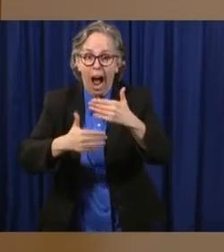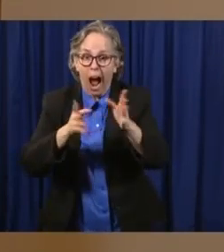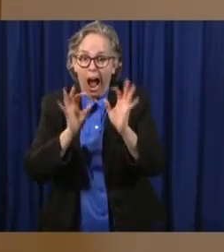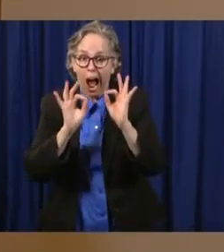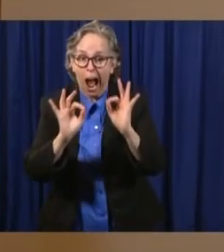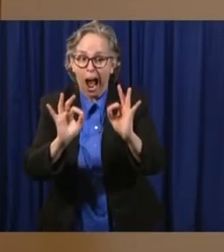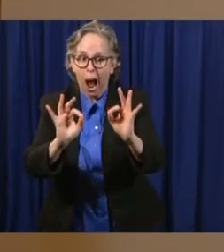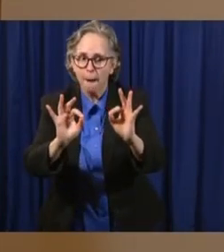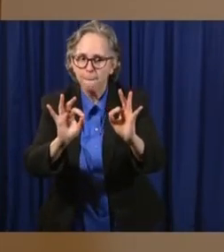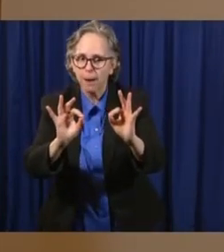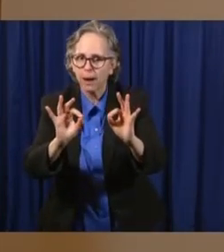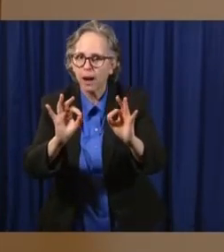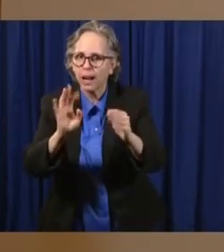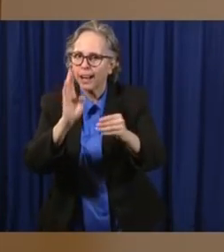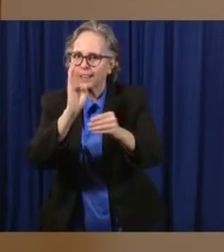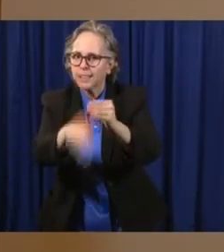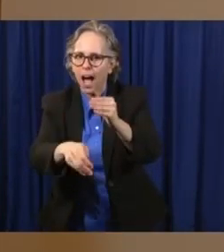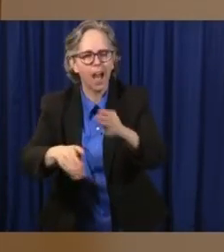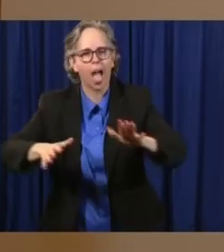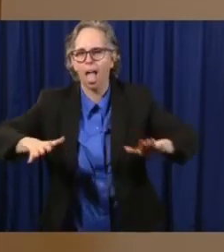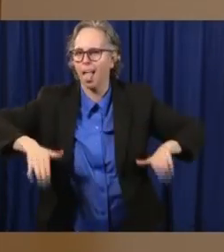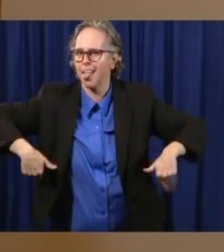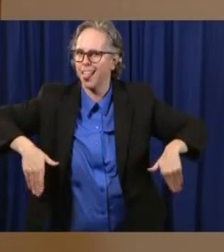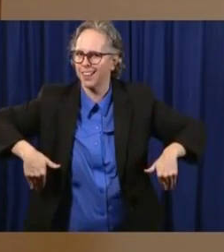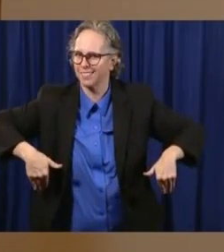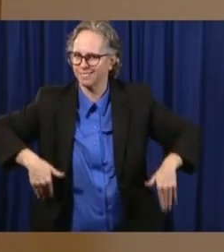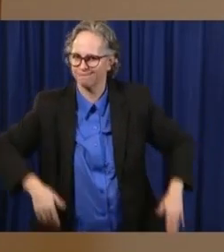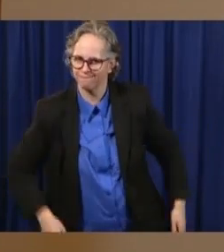out of the woods by any stretch. Thank you.